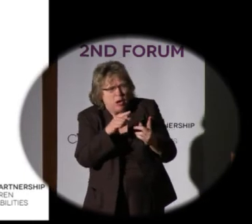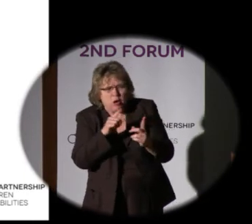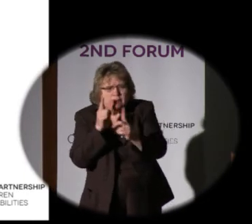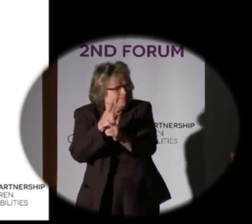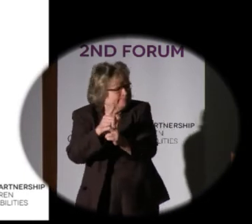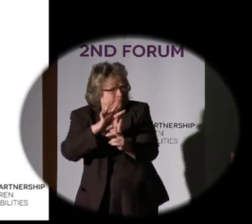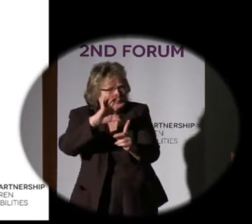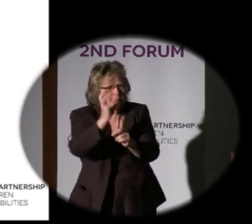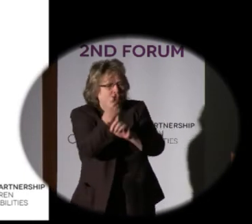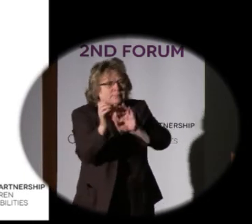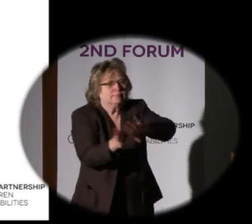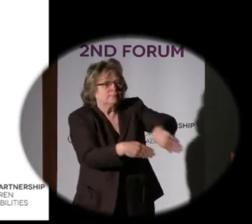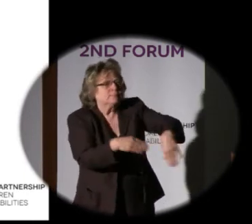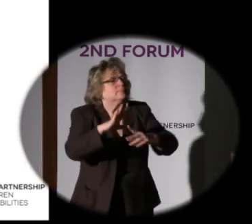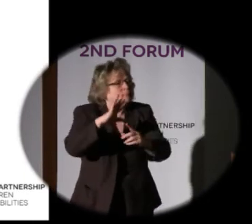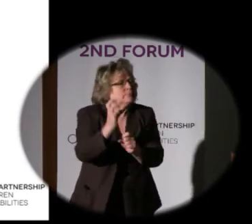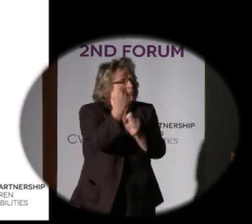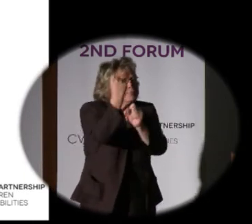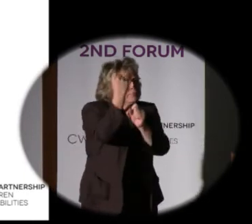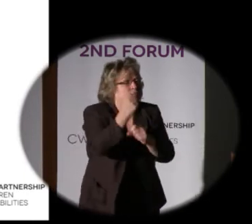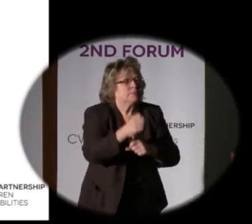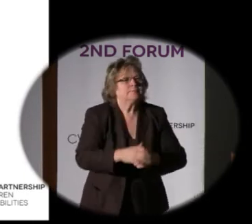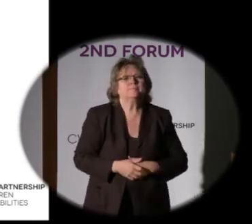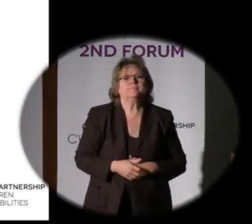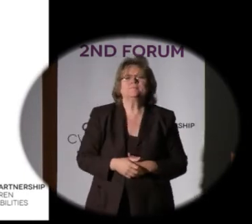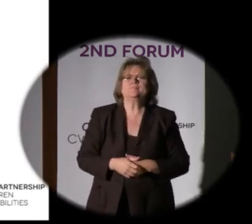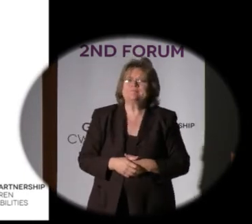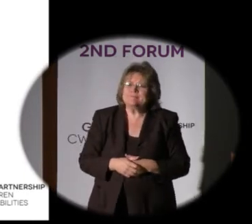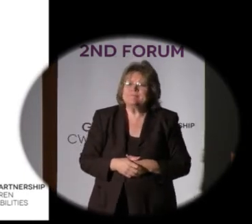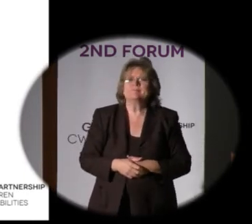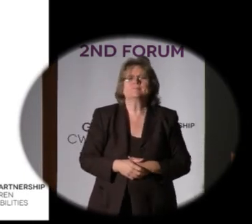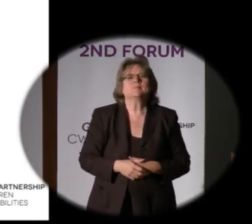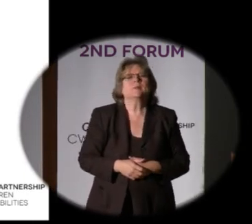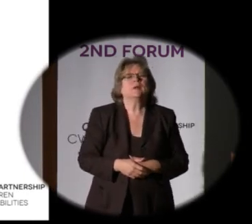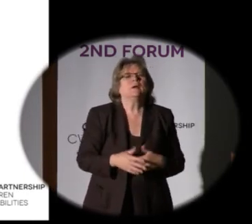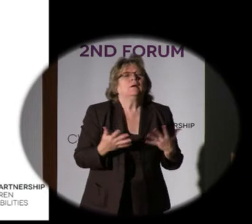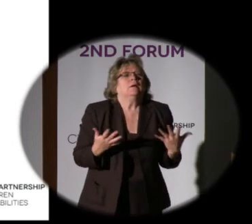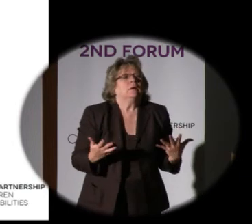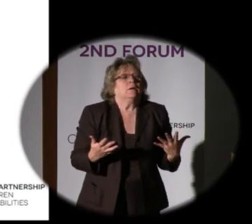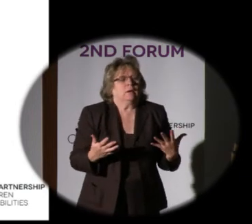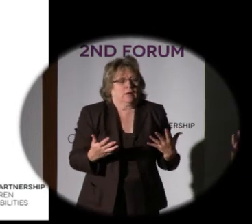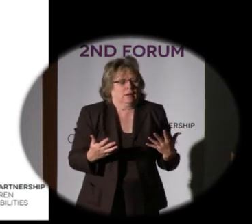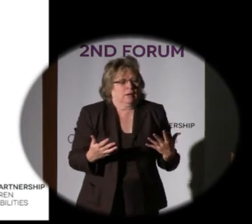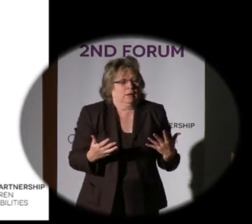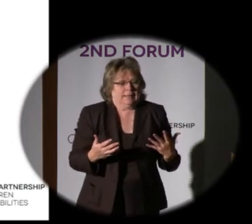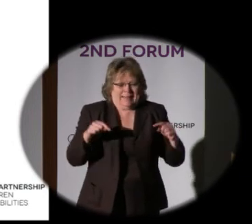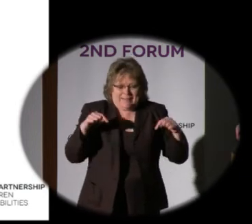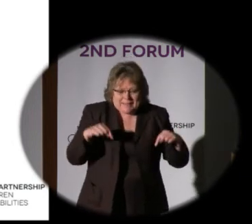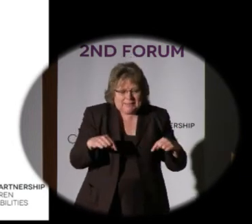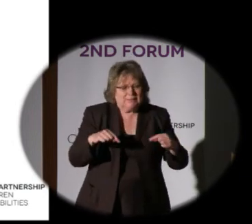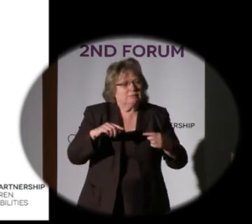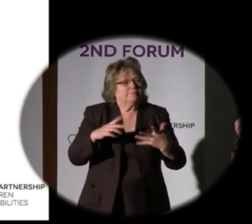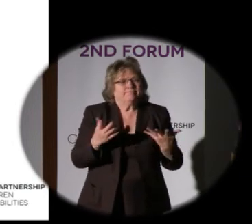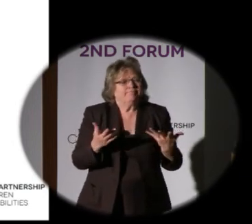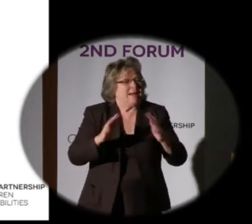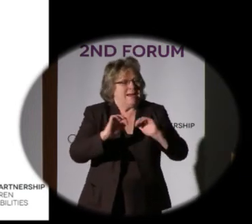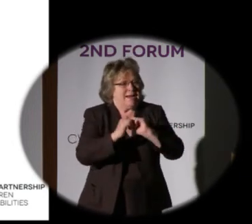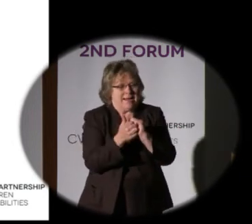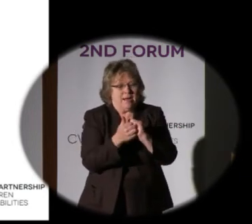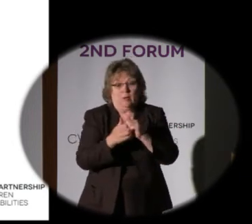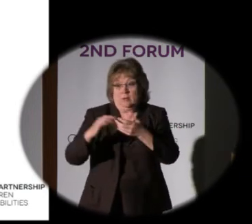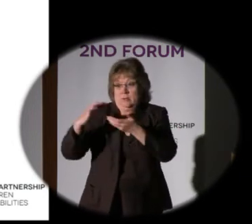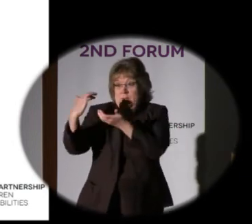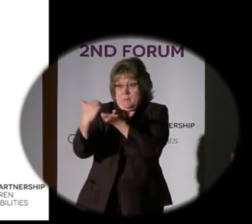will, consensus, and volunteer collective outcomes. It's about coming together, doing it more, and